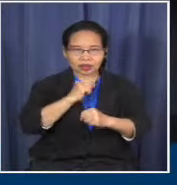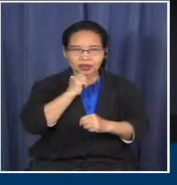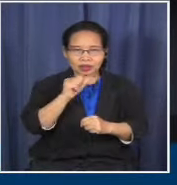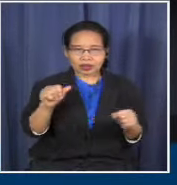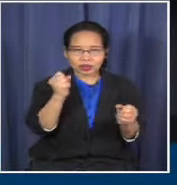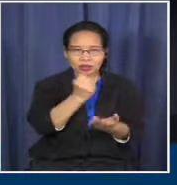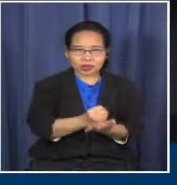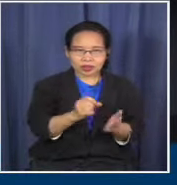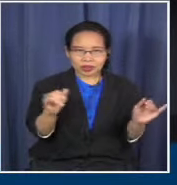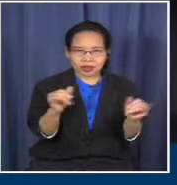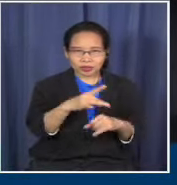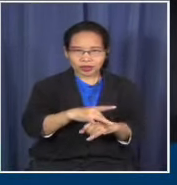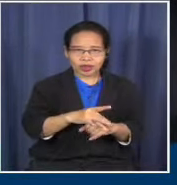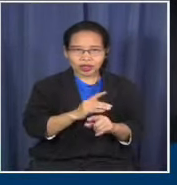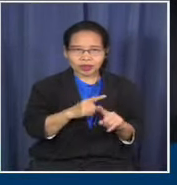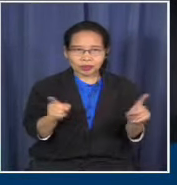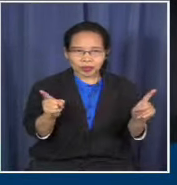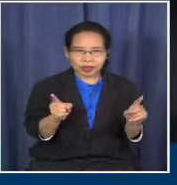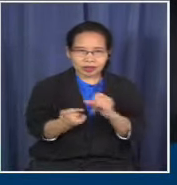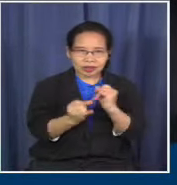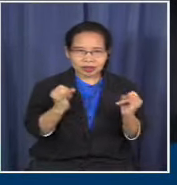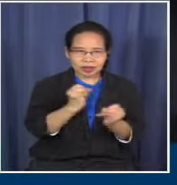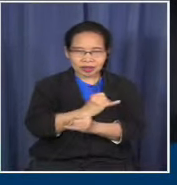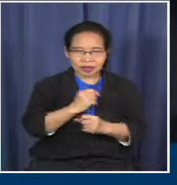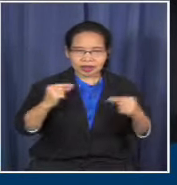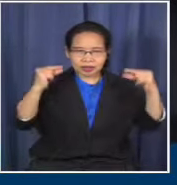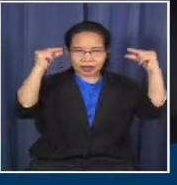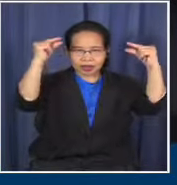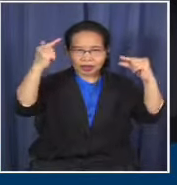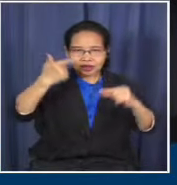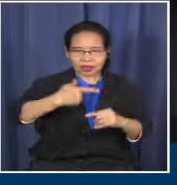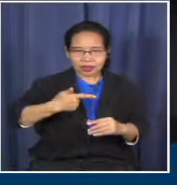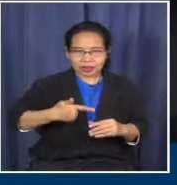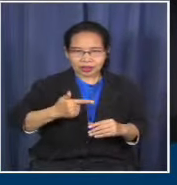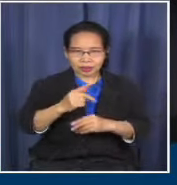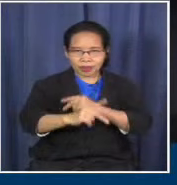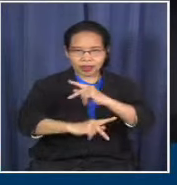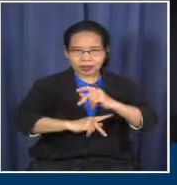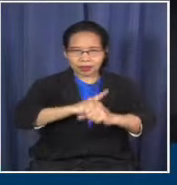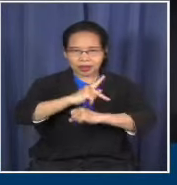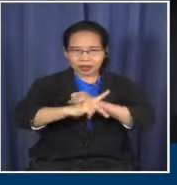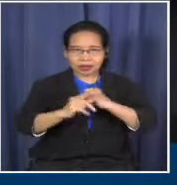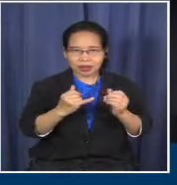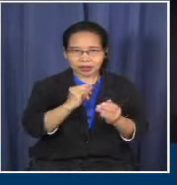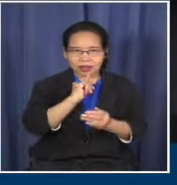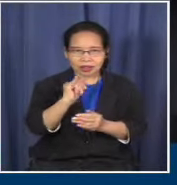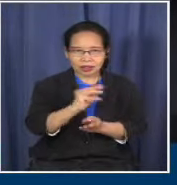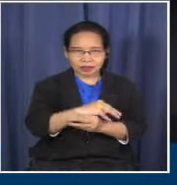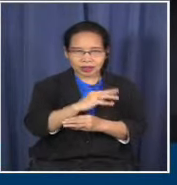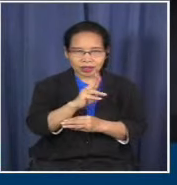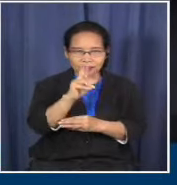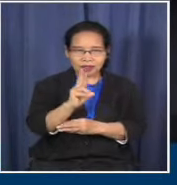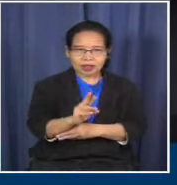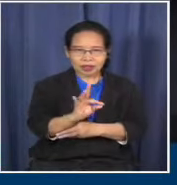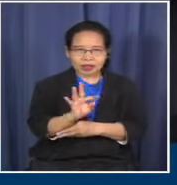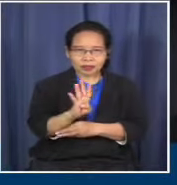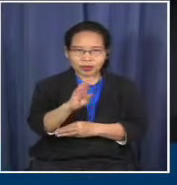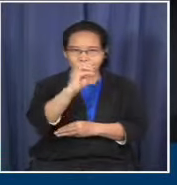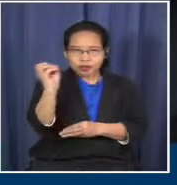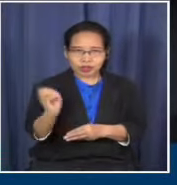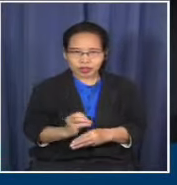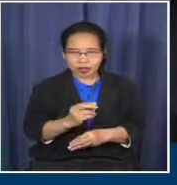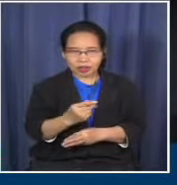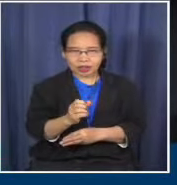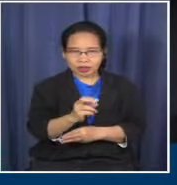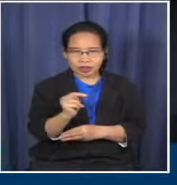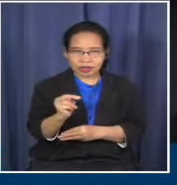not solid like Earth, but is instead a giant gas planet. It is made up of